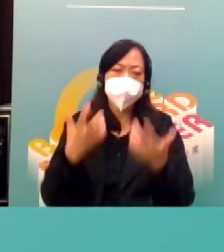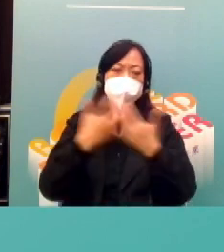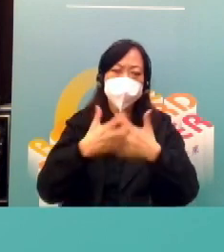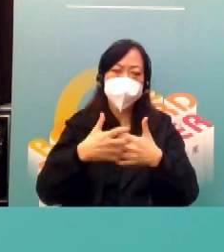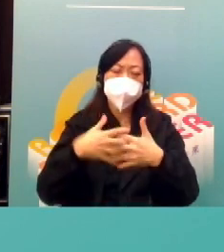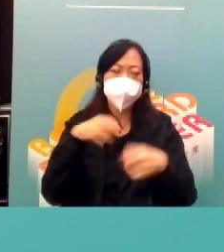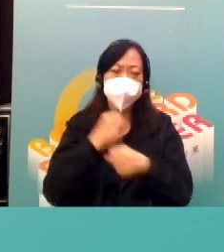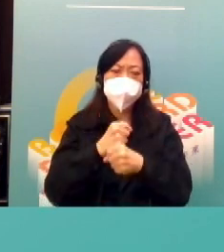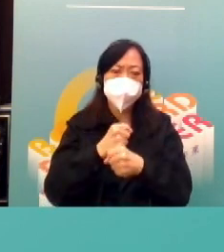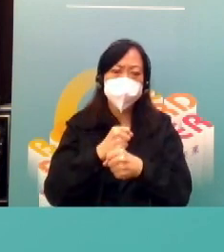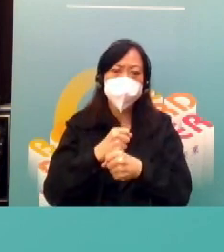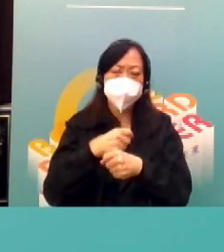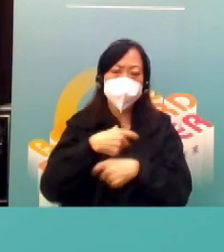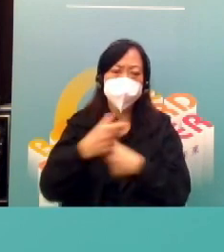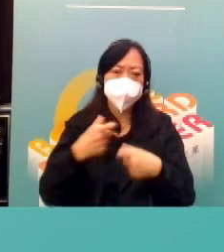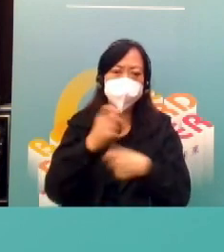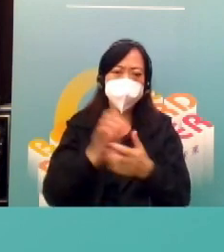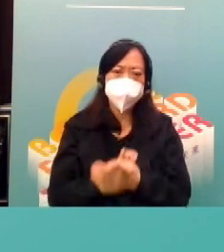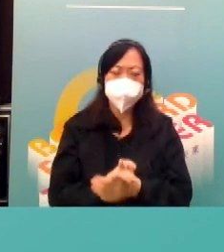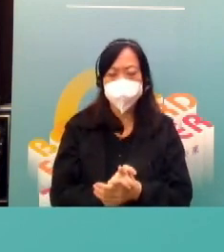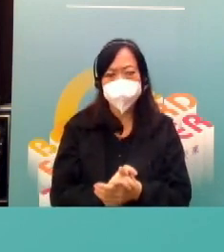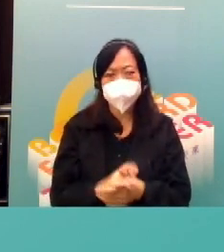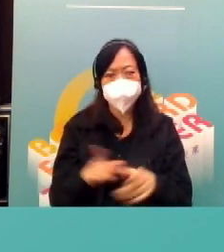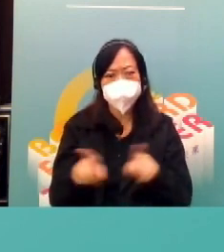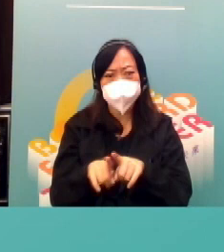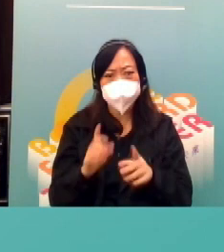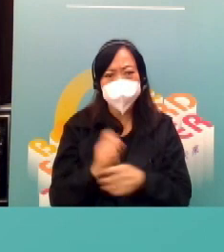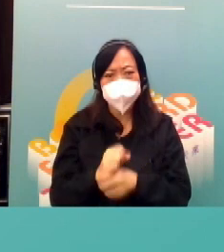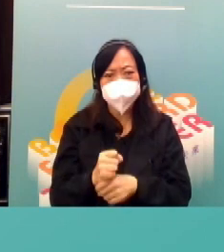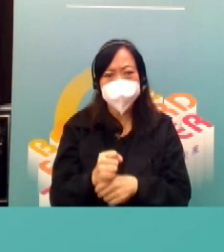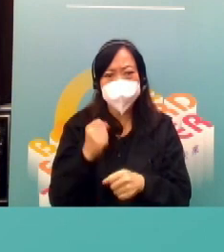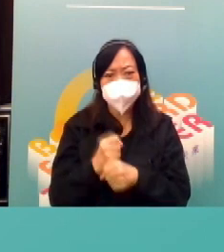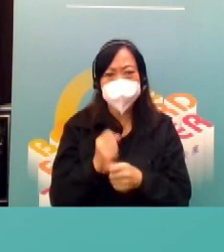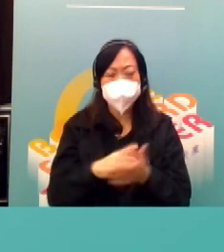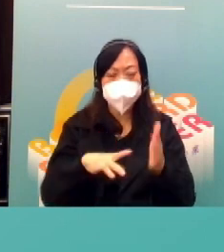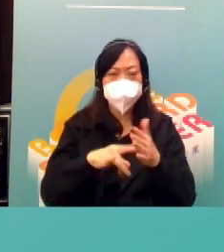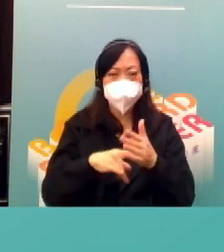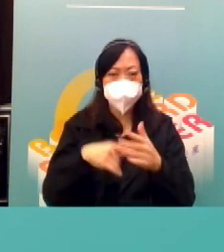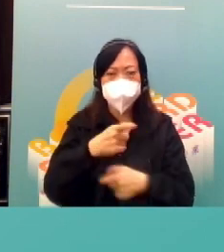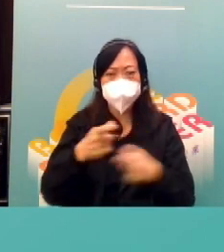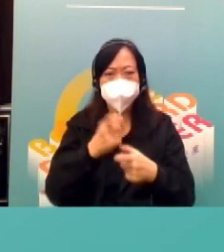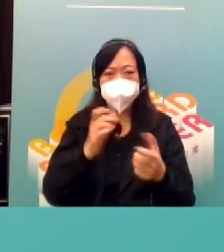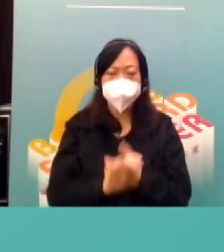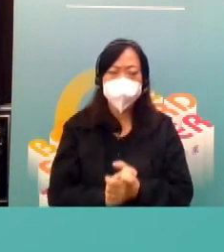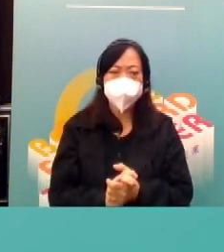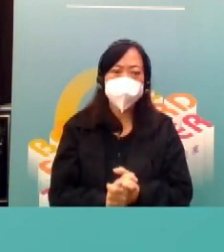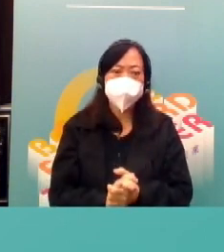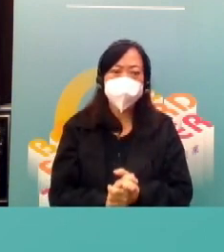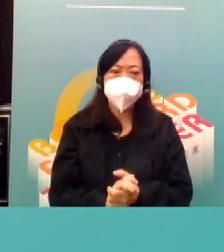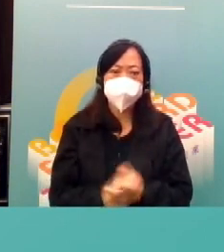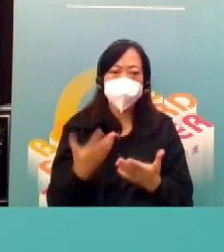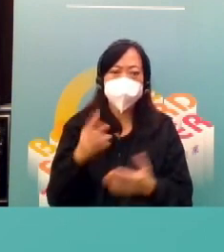finance, and actually thinking about how we can promote the green transition of business as well, and what governments can do to actually,